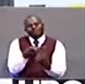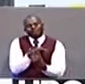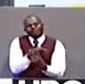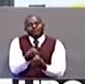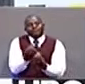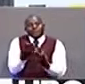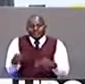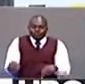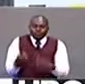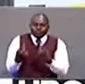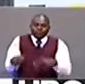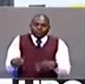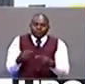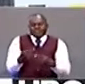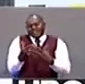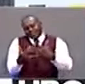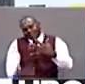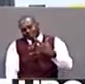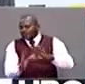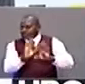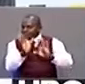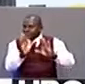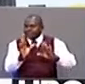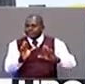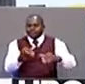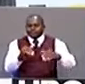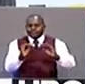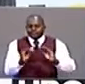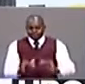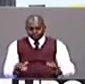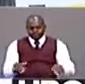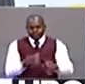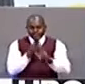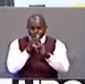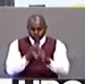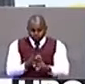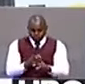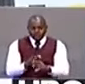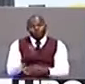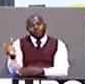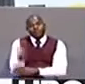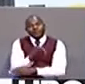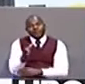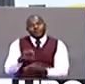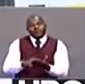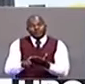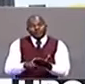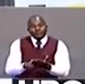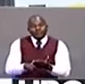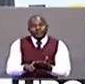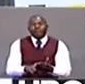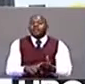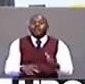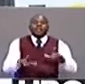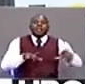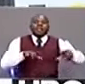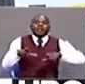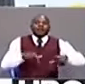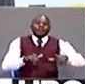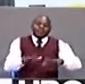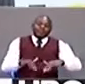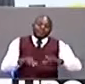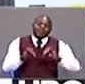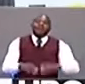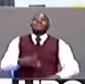conflicts. But let us not go into it today, please. But also, is the Honorable Minister in order to use unparliamentary language that